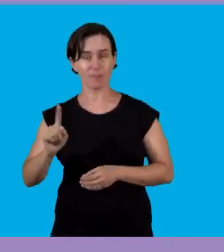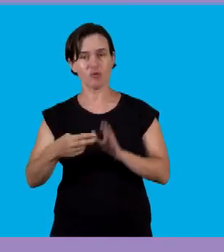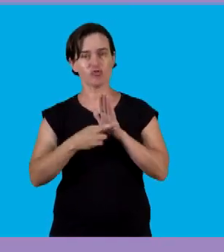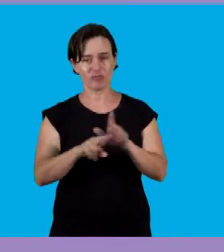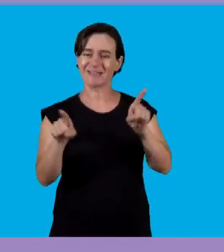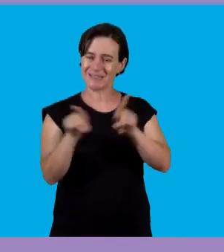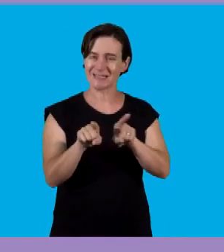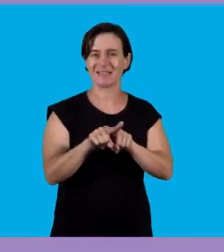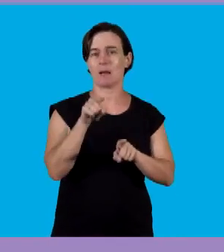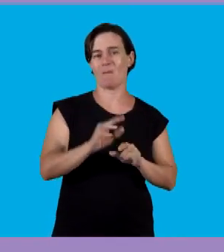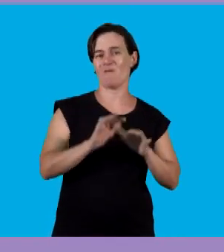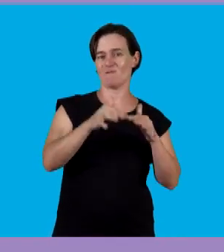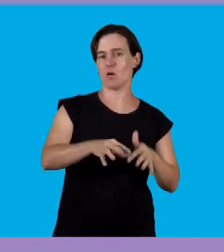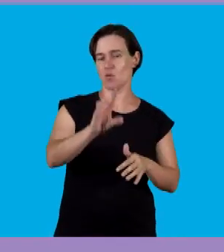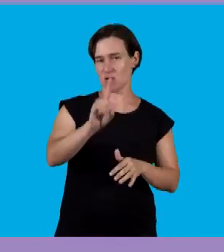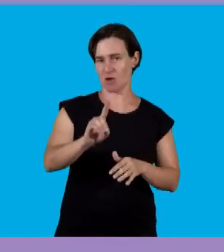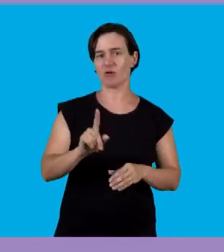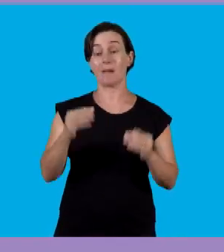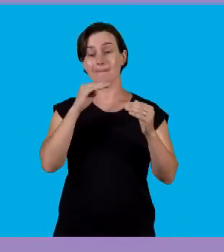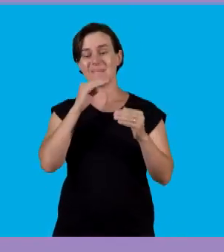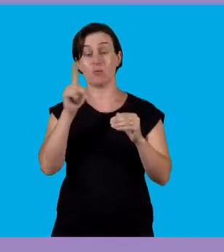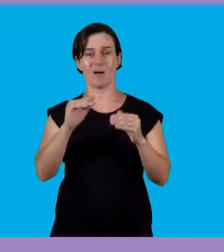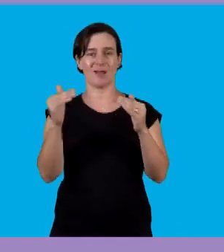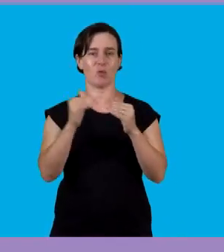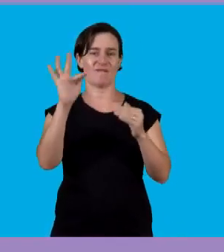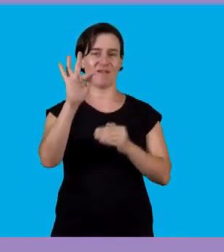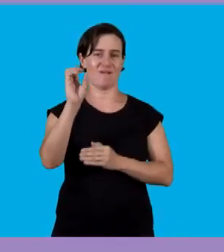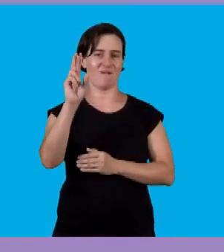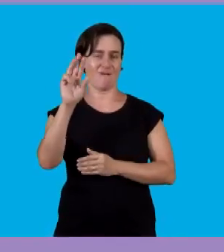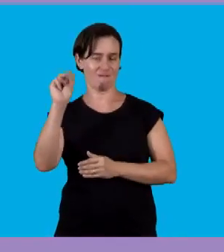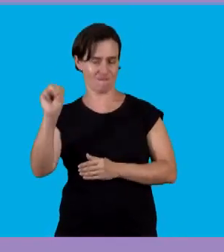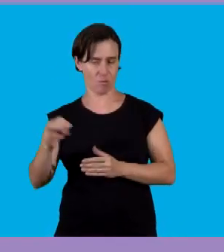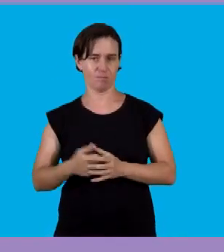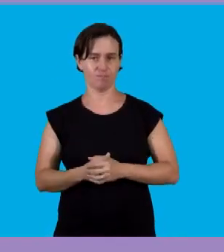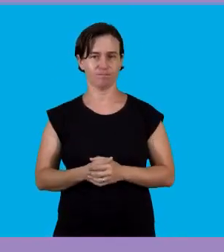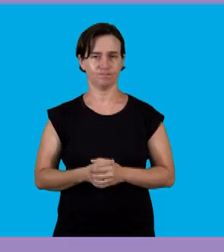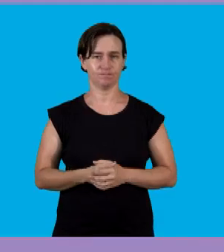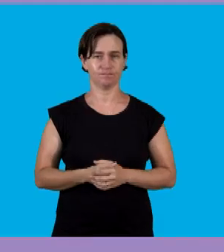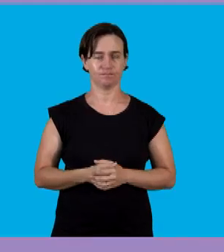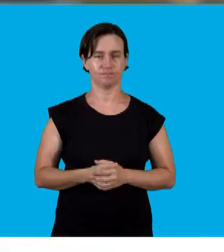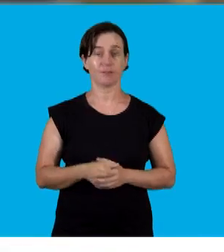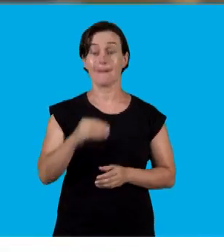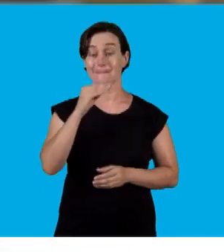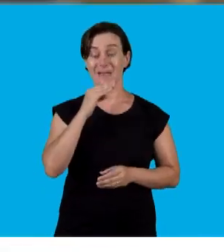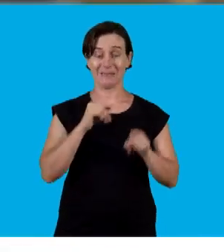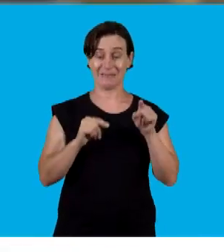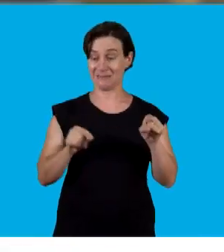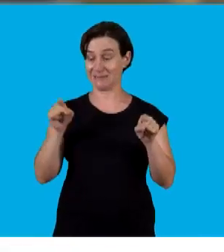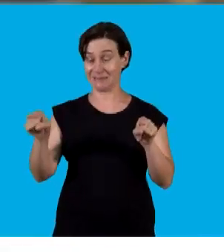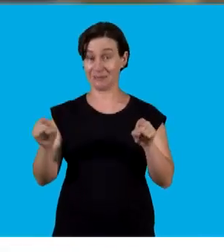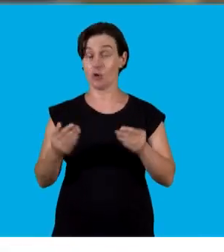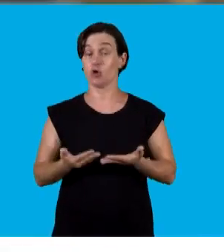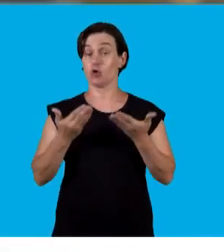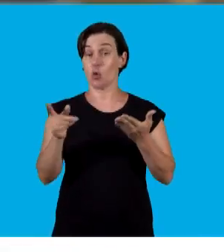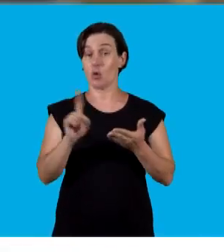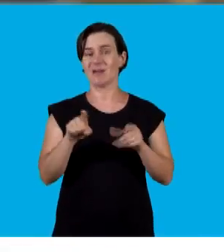same equivalent form as the table. So the flow diagram and the table would be representing the same